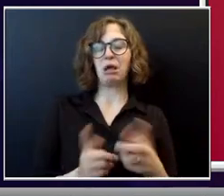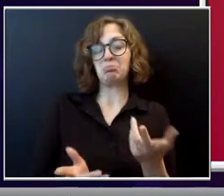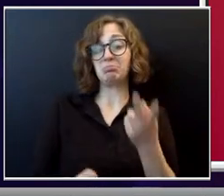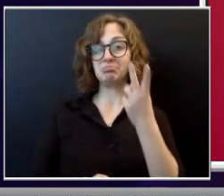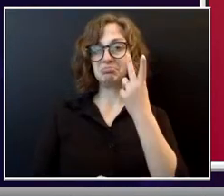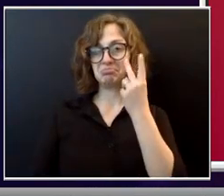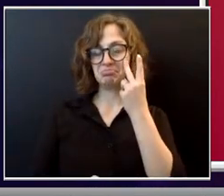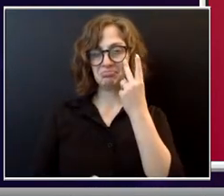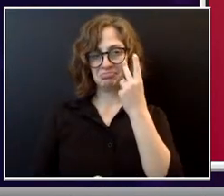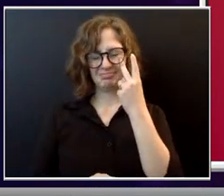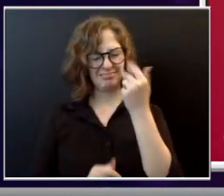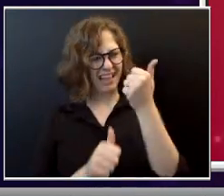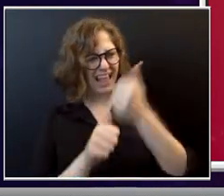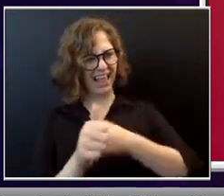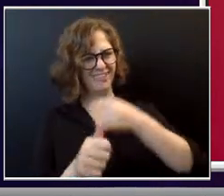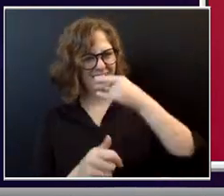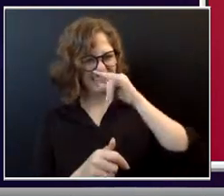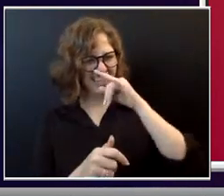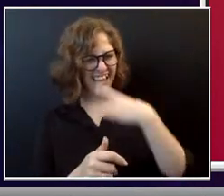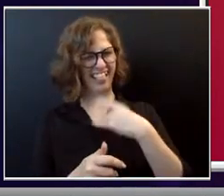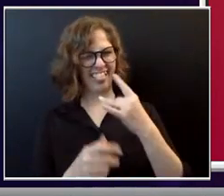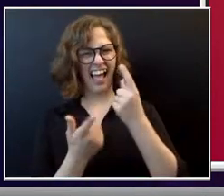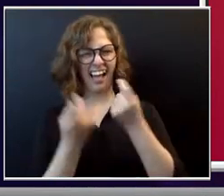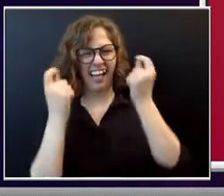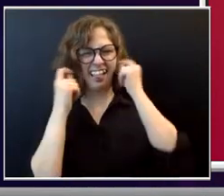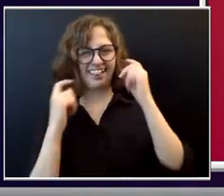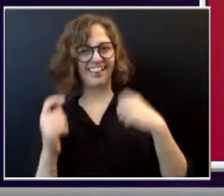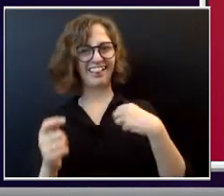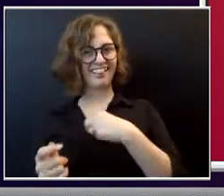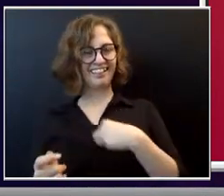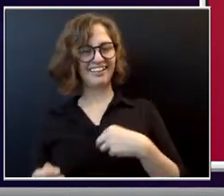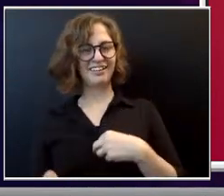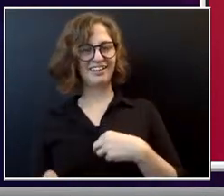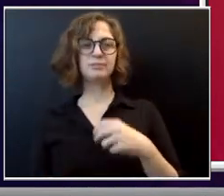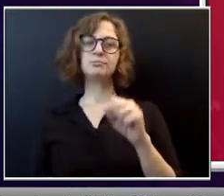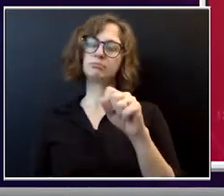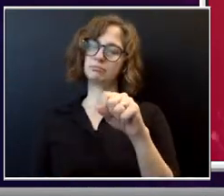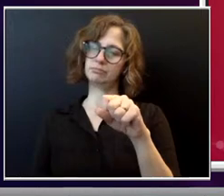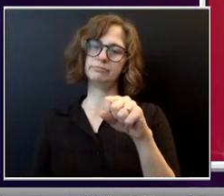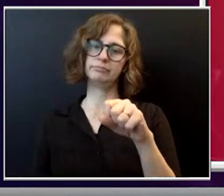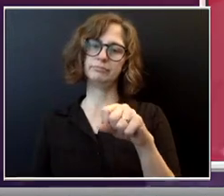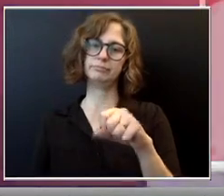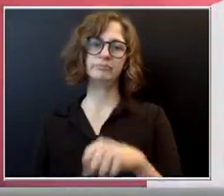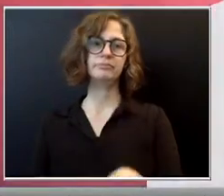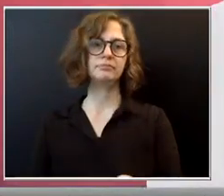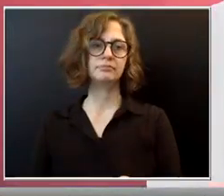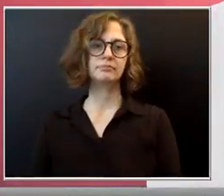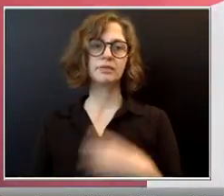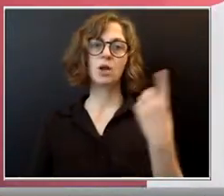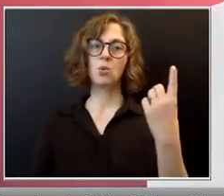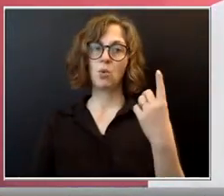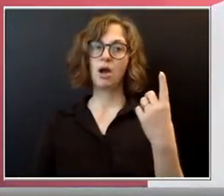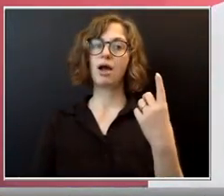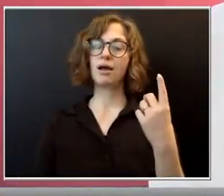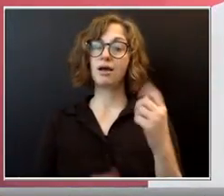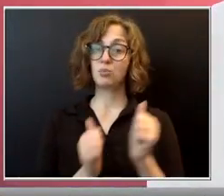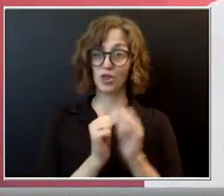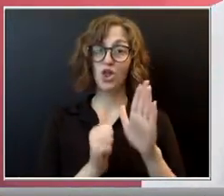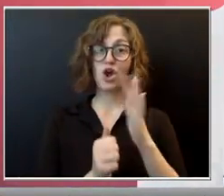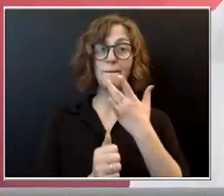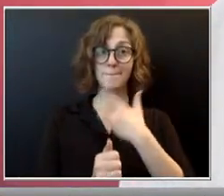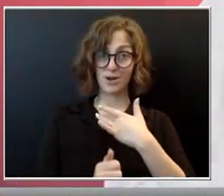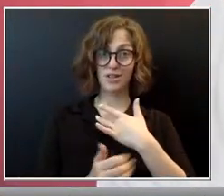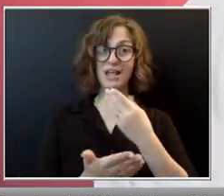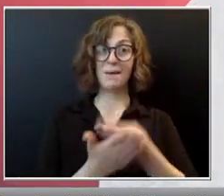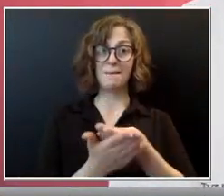stethoscope? And be, Dad, bring your stethoscope. They do love doing that. Do they blow into it and pop your ears? Got her birthday money, yeah. And she picked out a stethoscope at the kid's